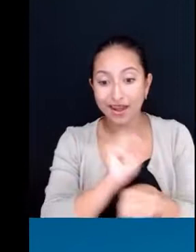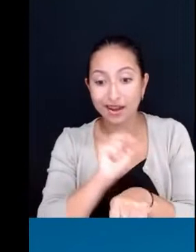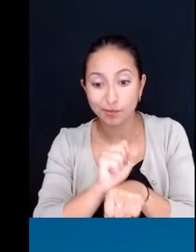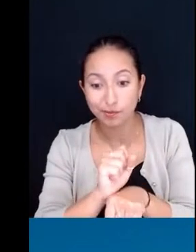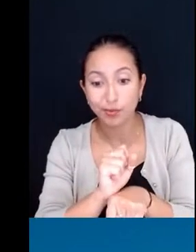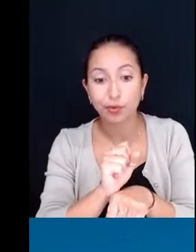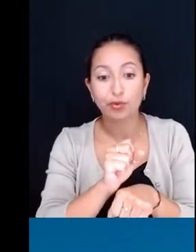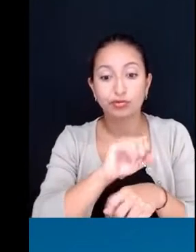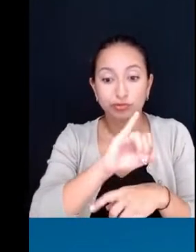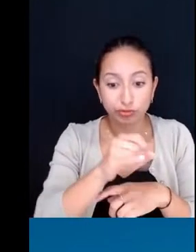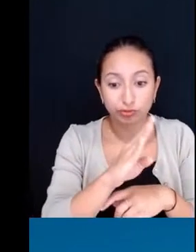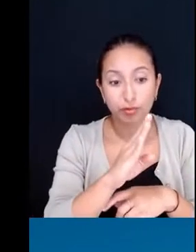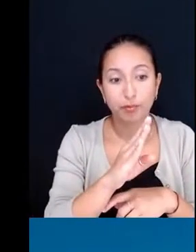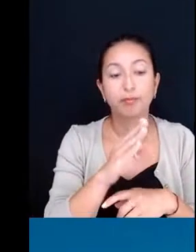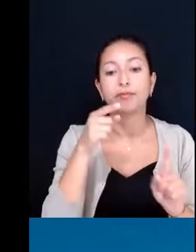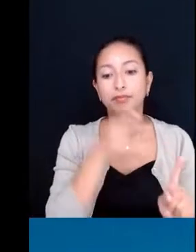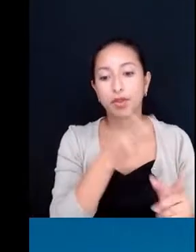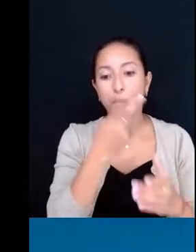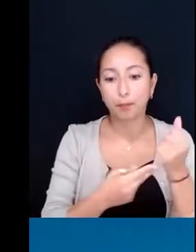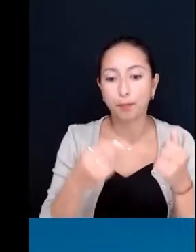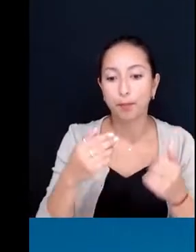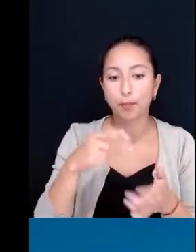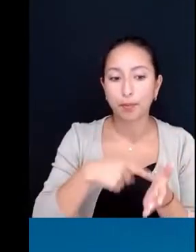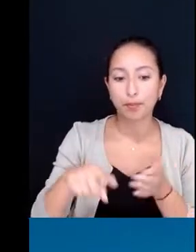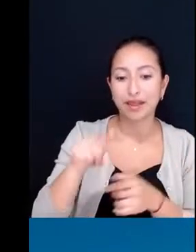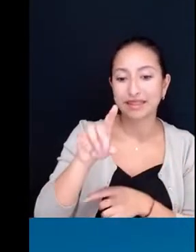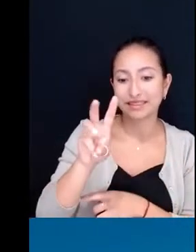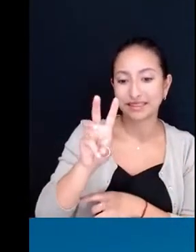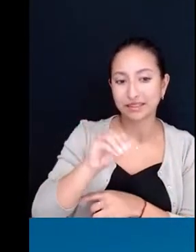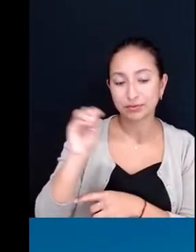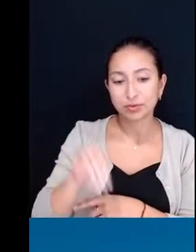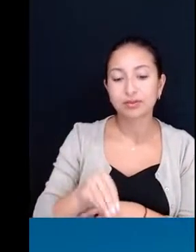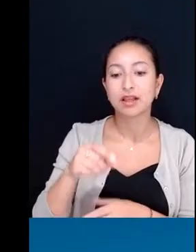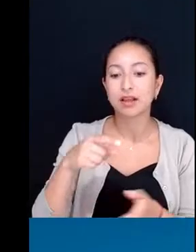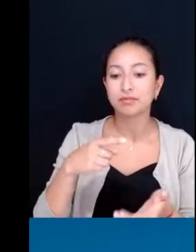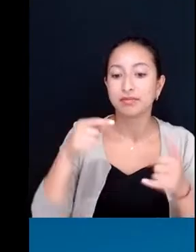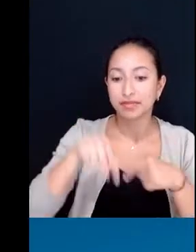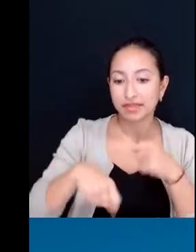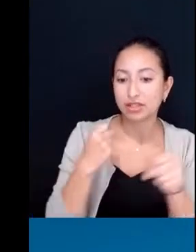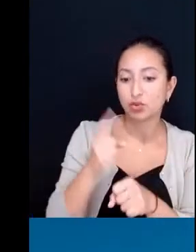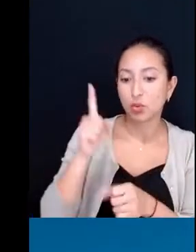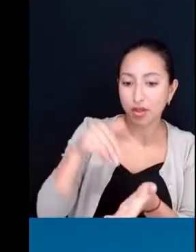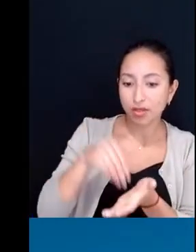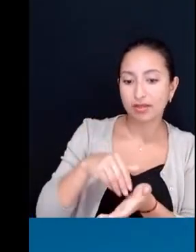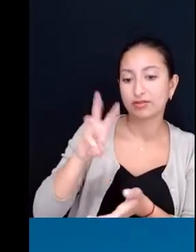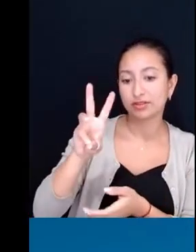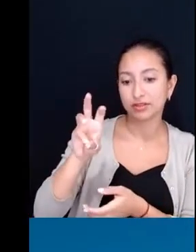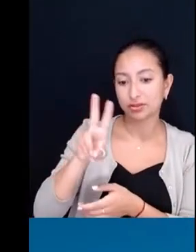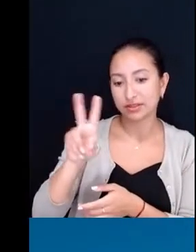maximum amount for this year in 2023 of 160,200, while the self-employed